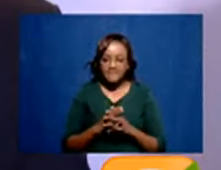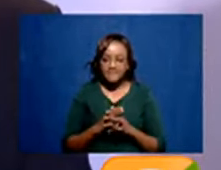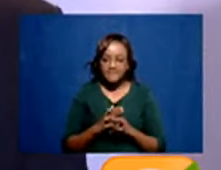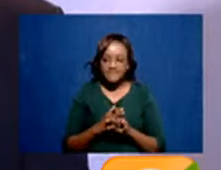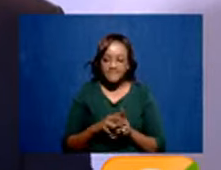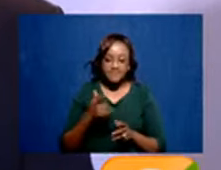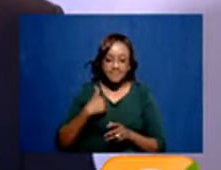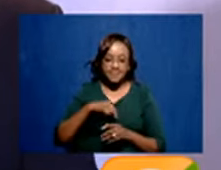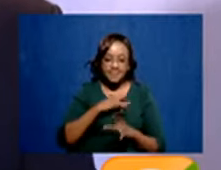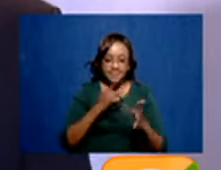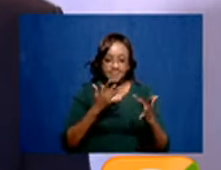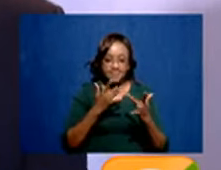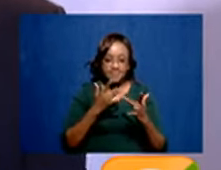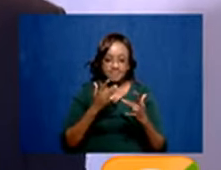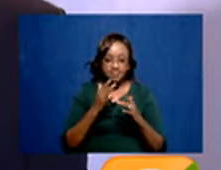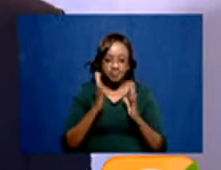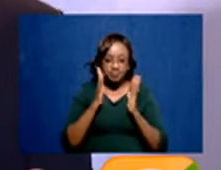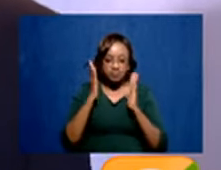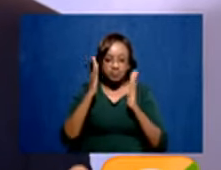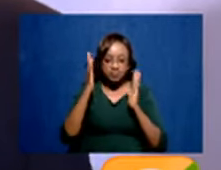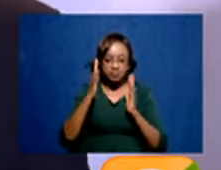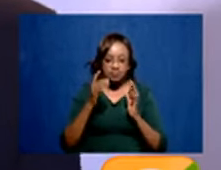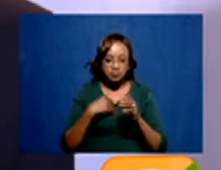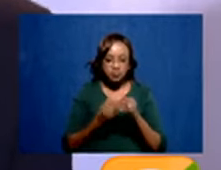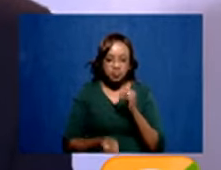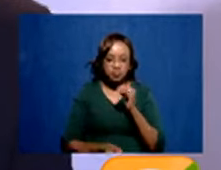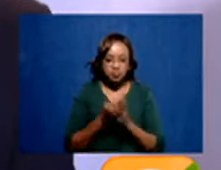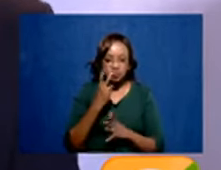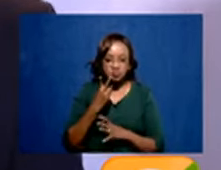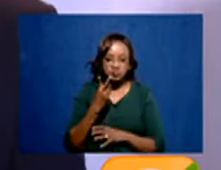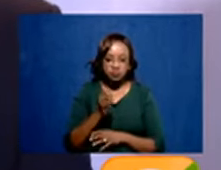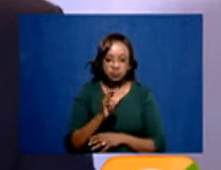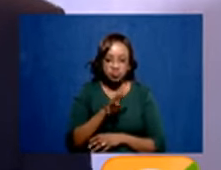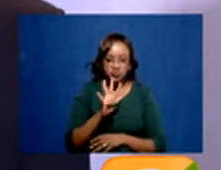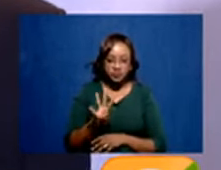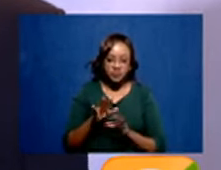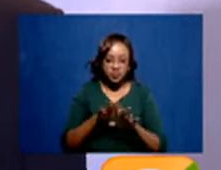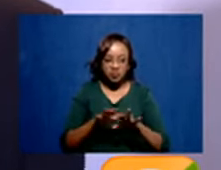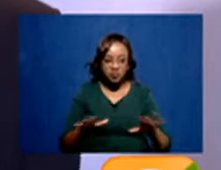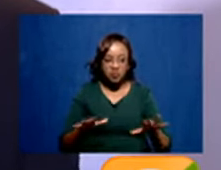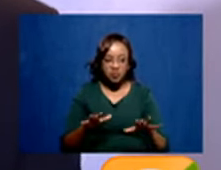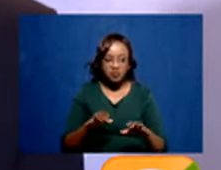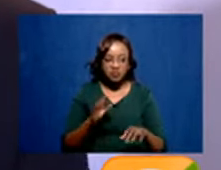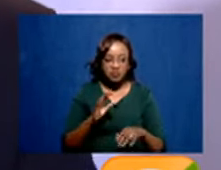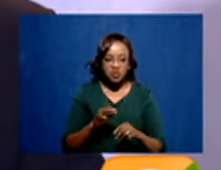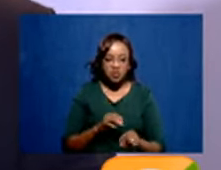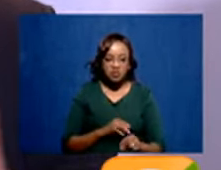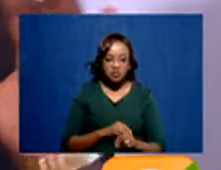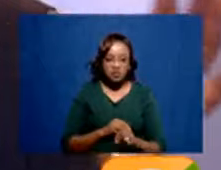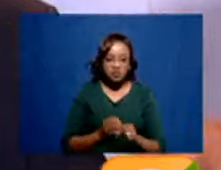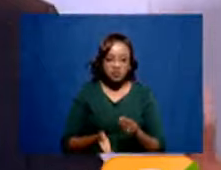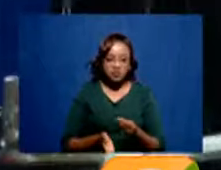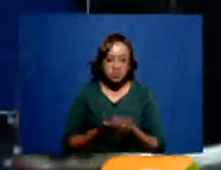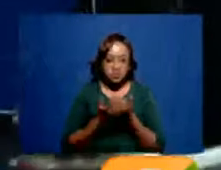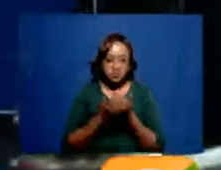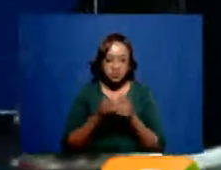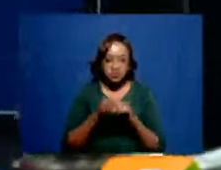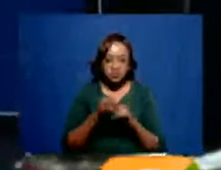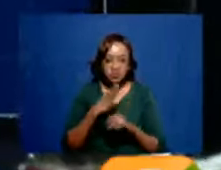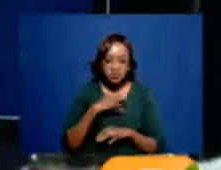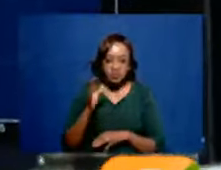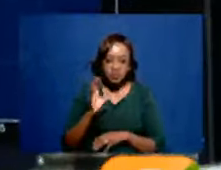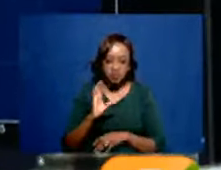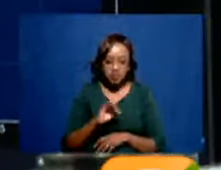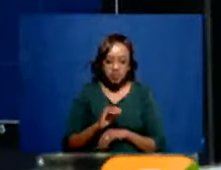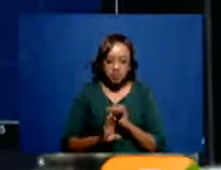excited to launch our 2024 global market outlook that help inform our clients in terms of the overall investing